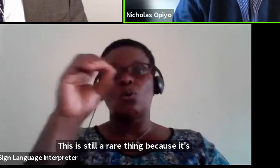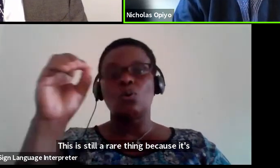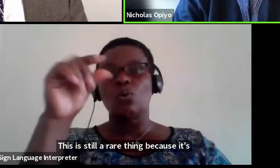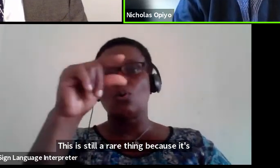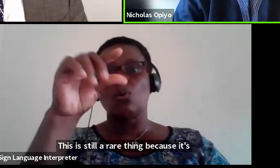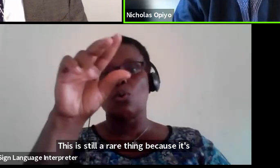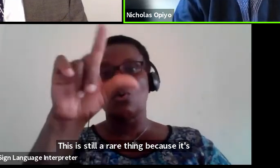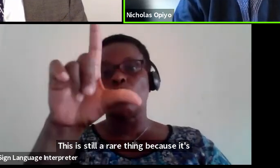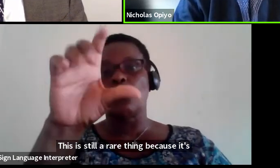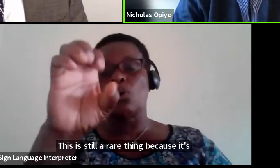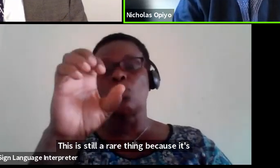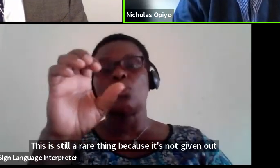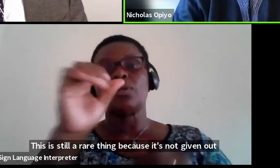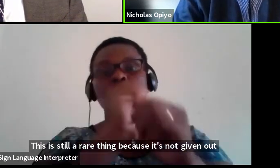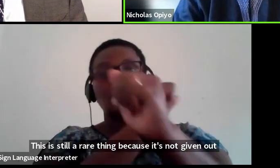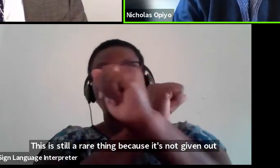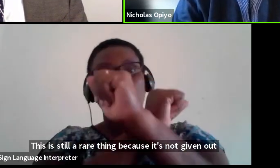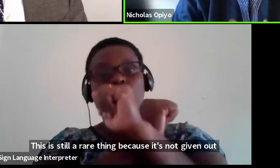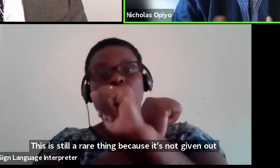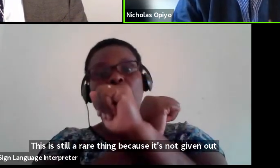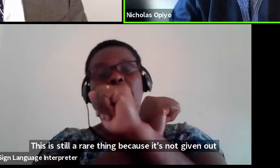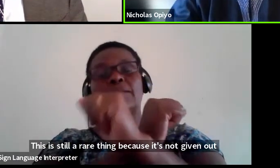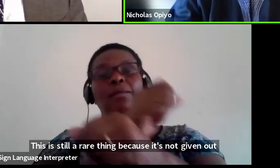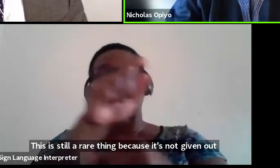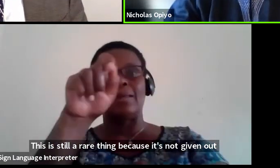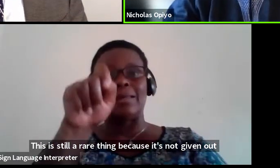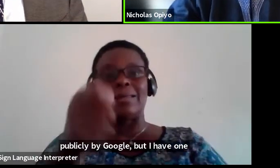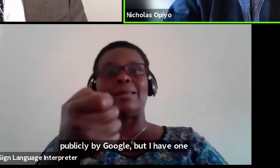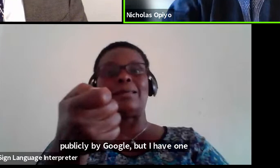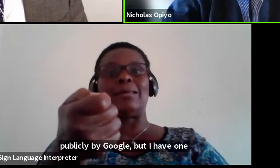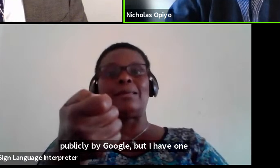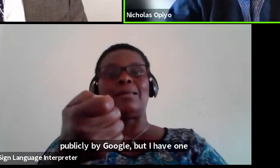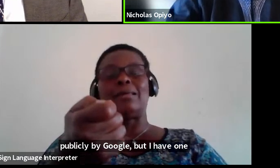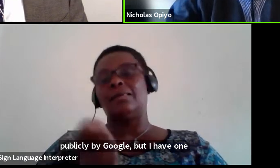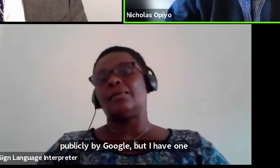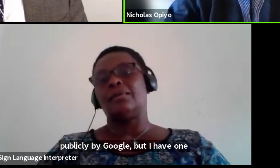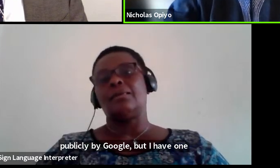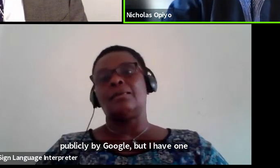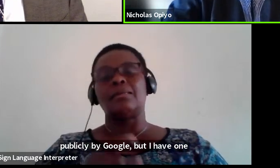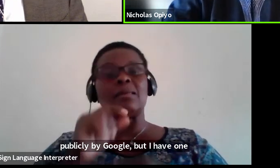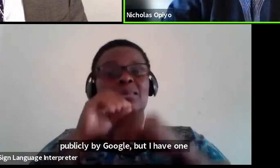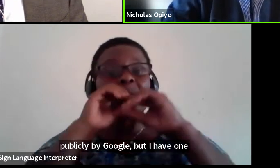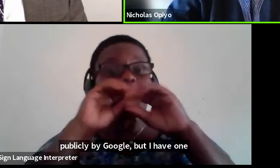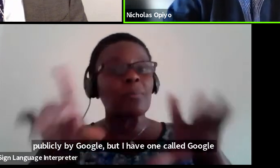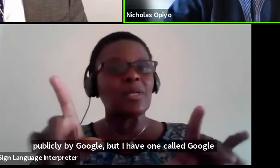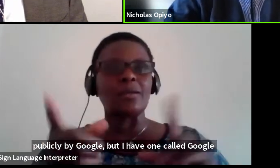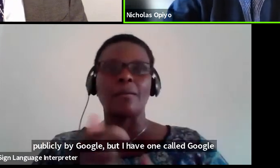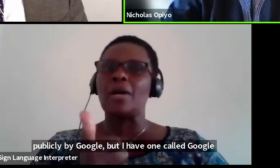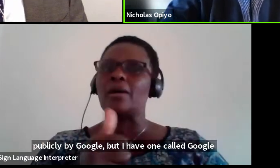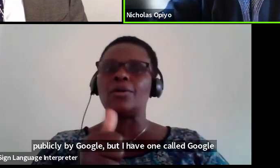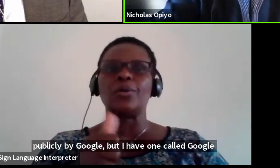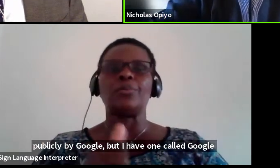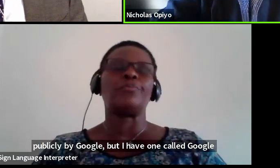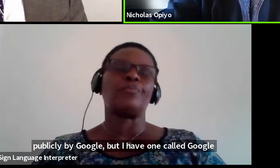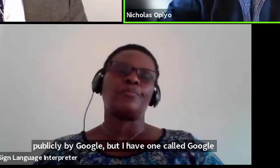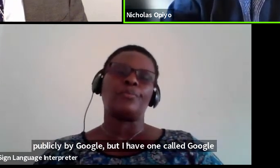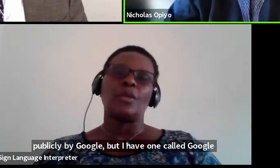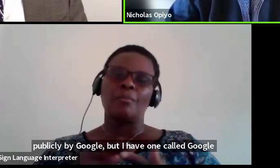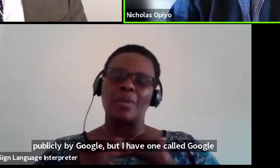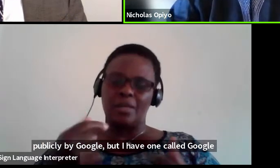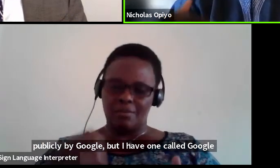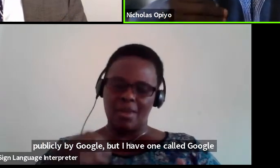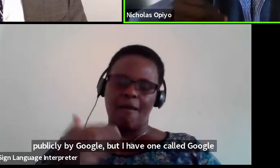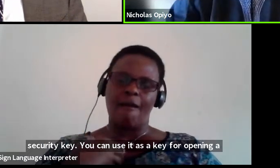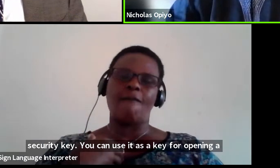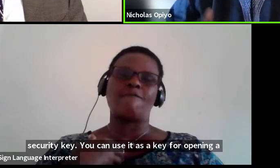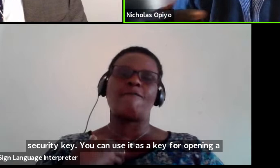out publicly by Google, but I have one called, it's a Google security key. You can use it as a key for opening a door of a